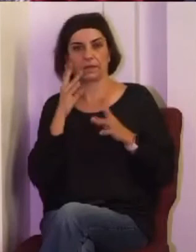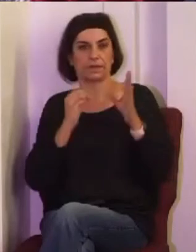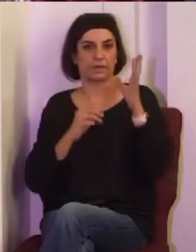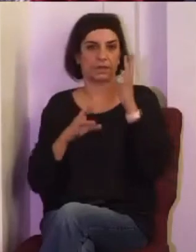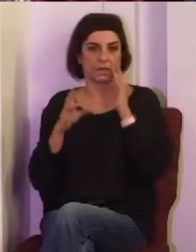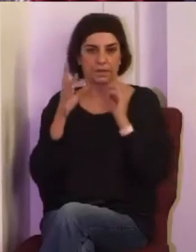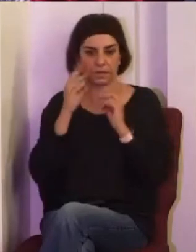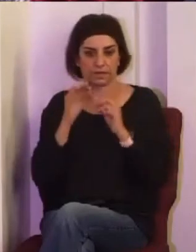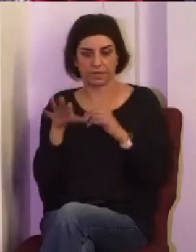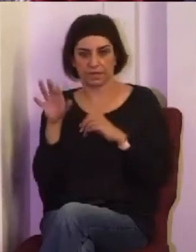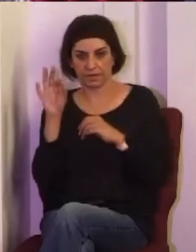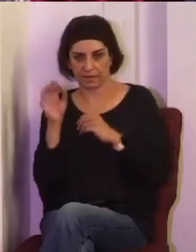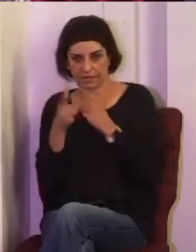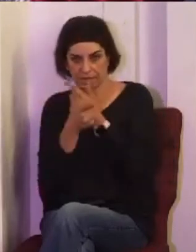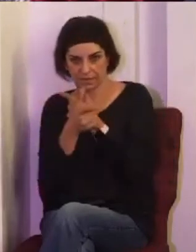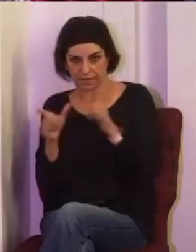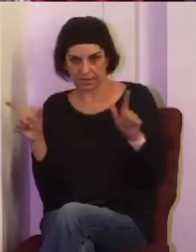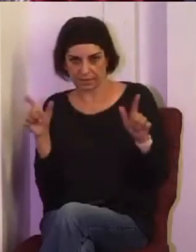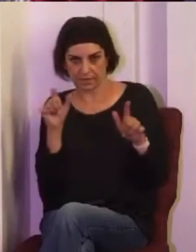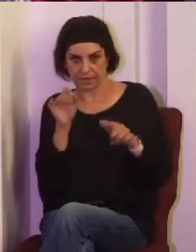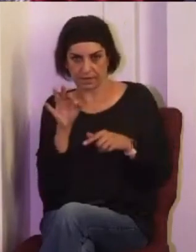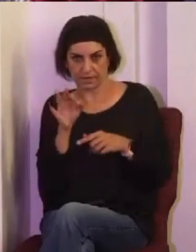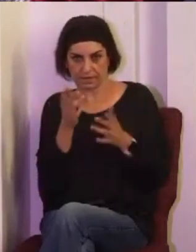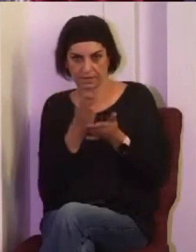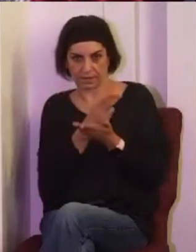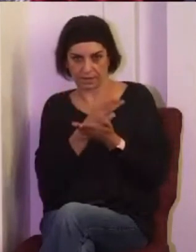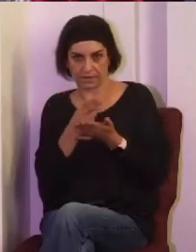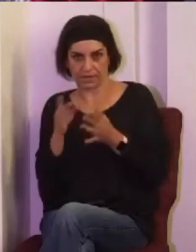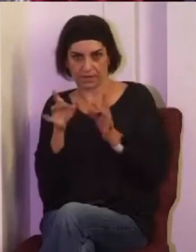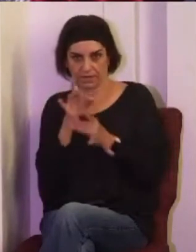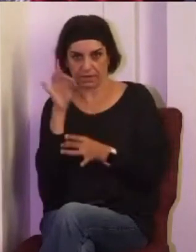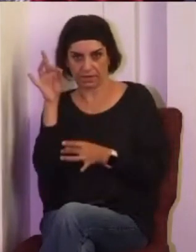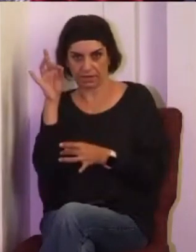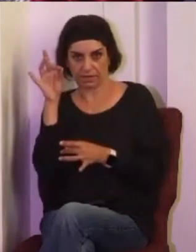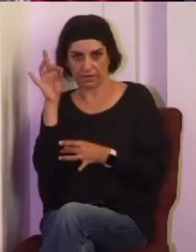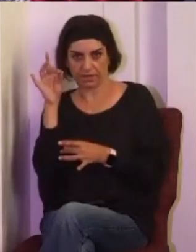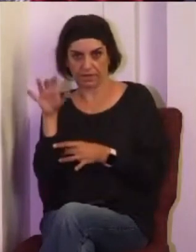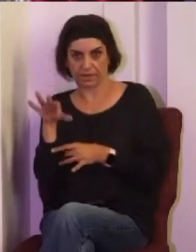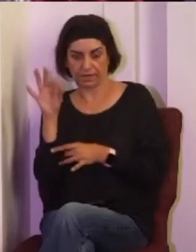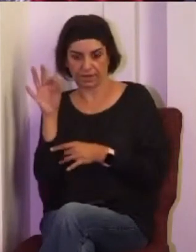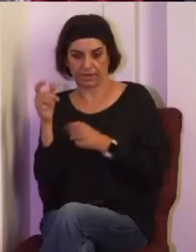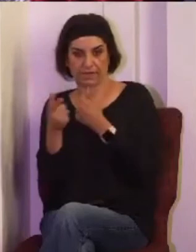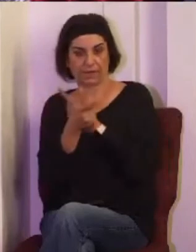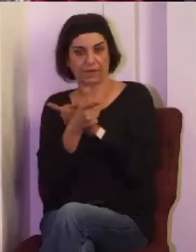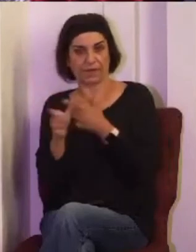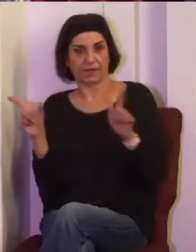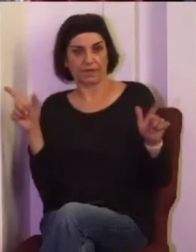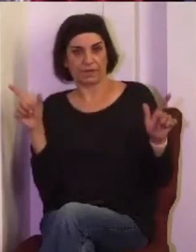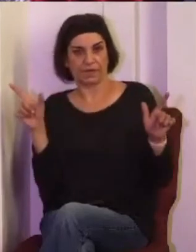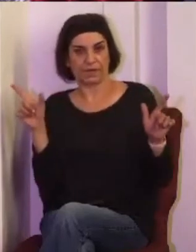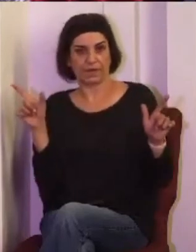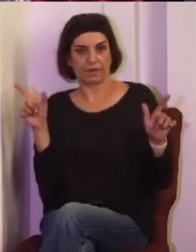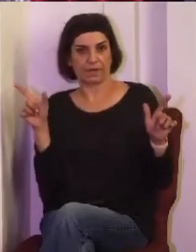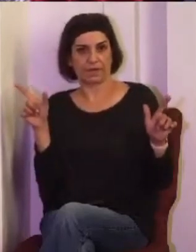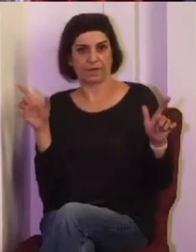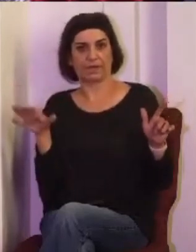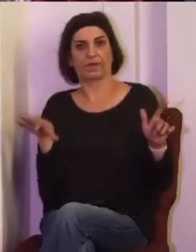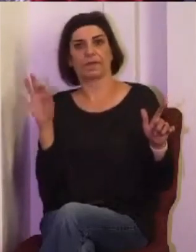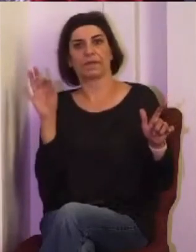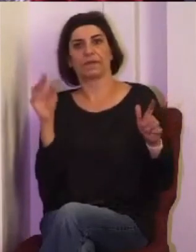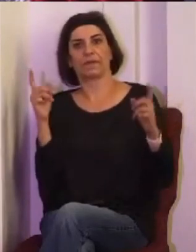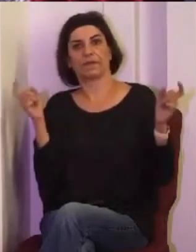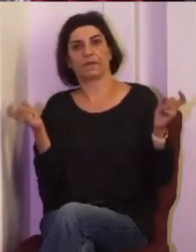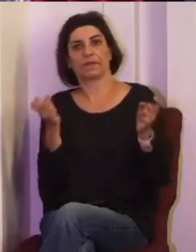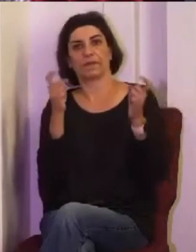the liberty of the Holy Spirit, when you find that liberty and find and celebrate who